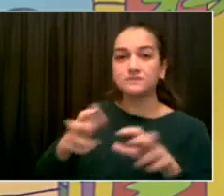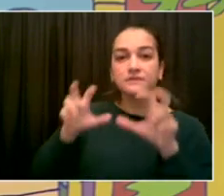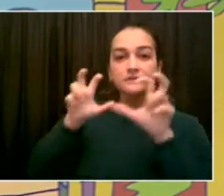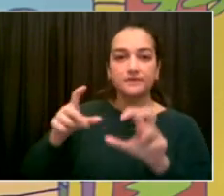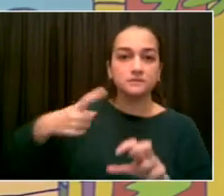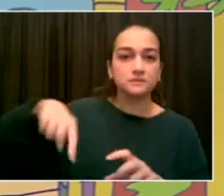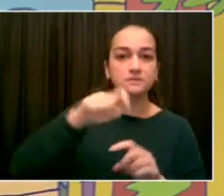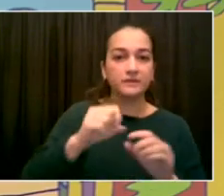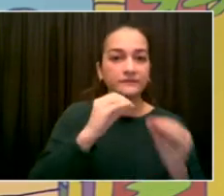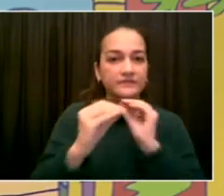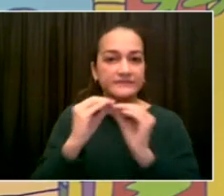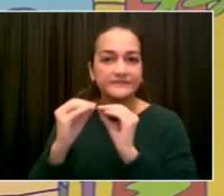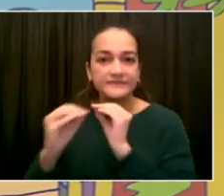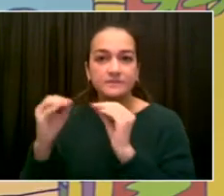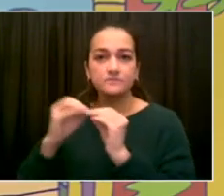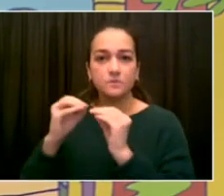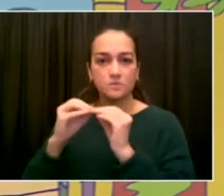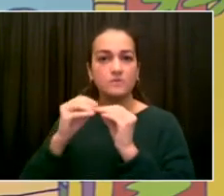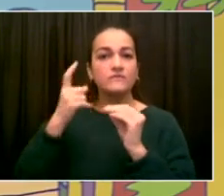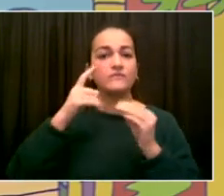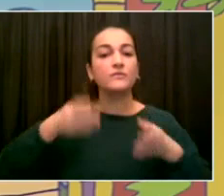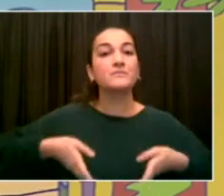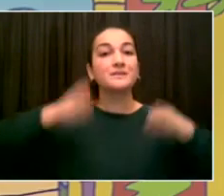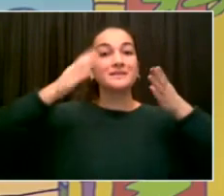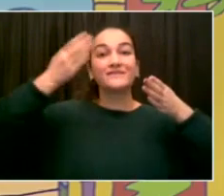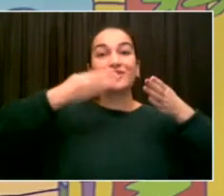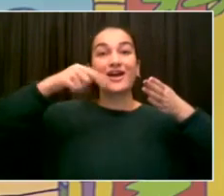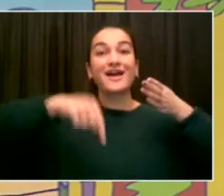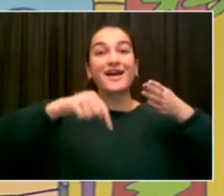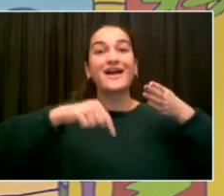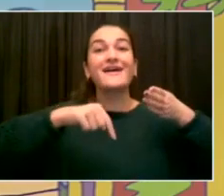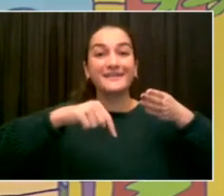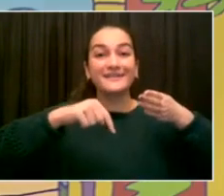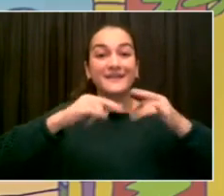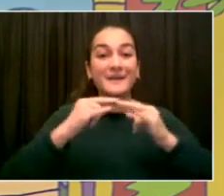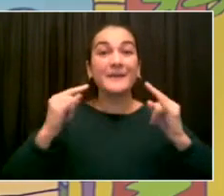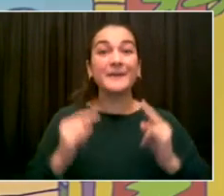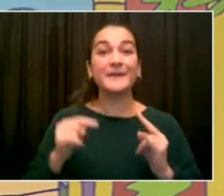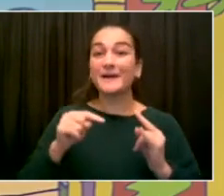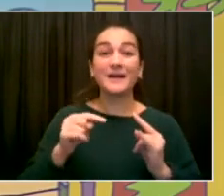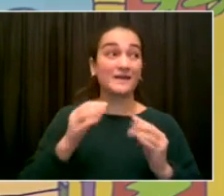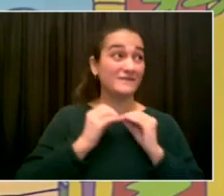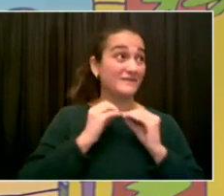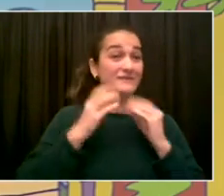down. Let's see if Andrew Kaplan at NYCHA has any facts on how much has come down so far.